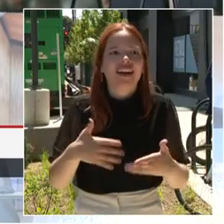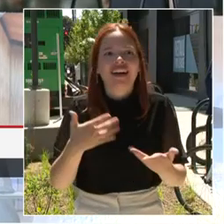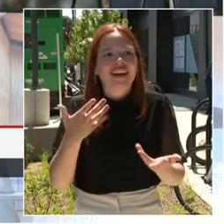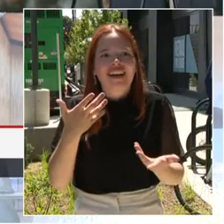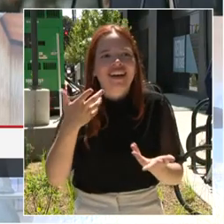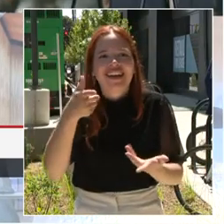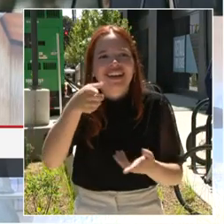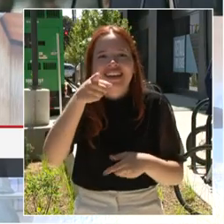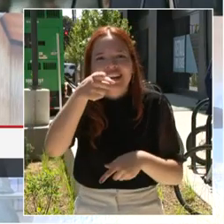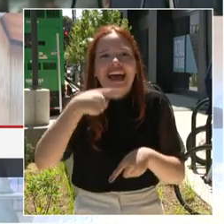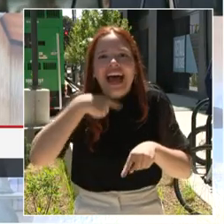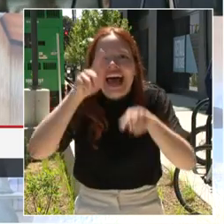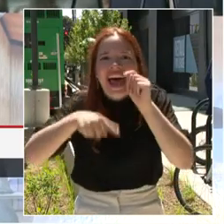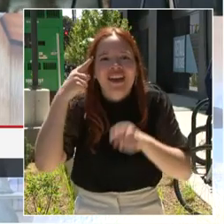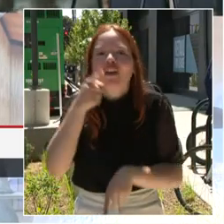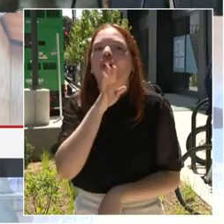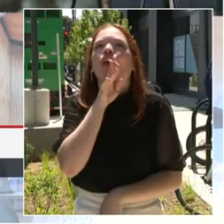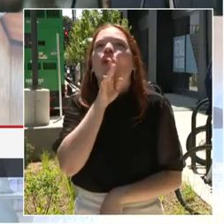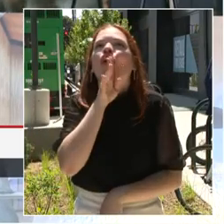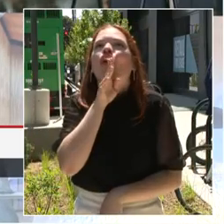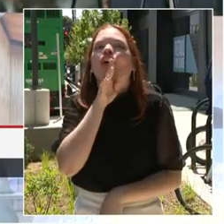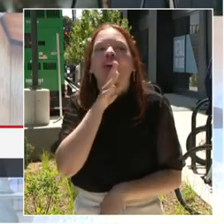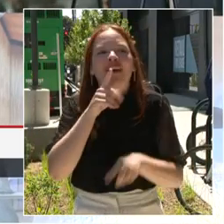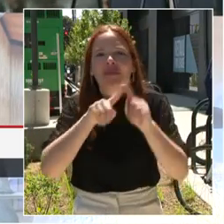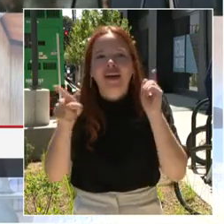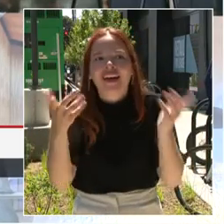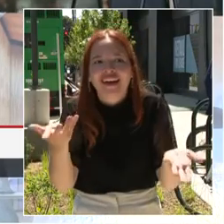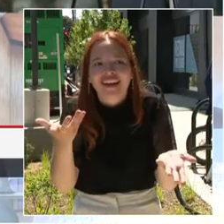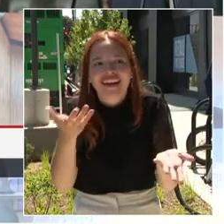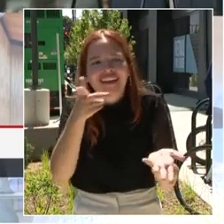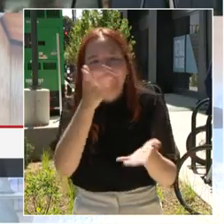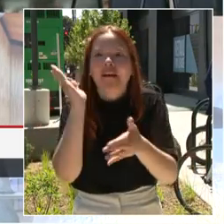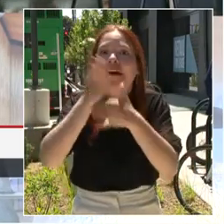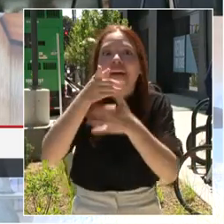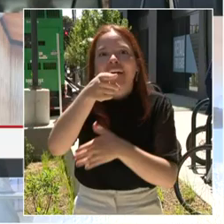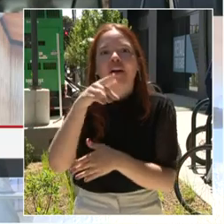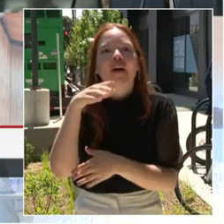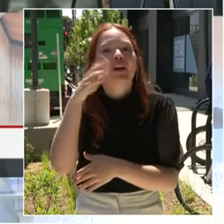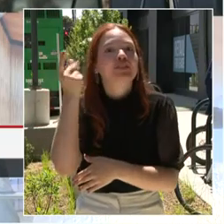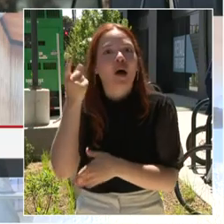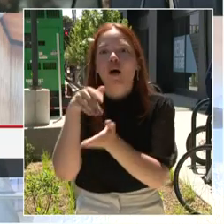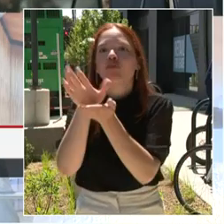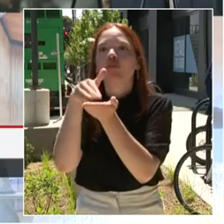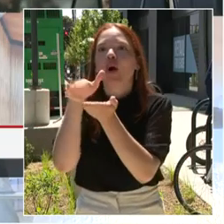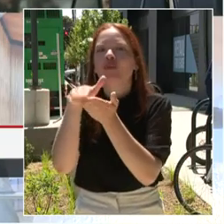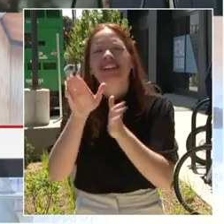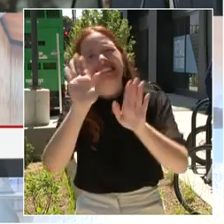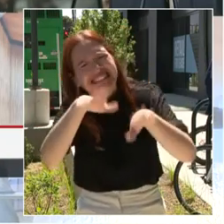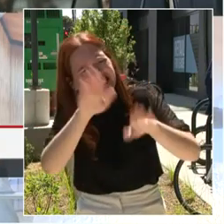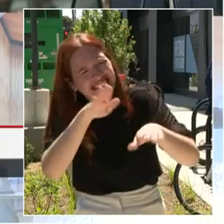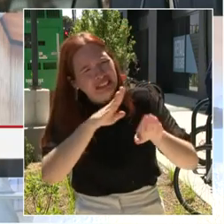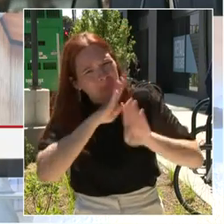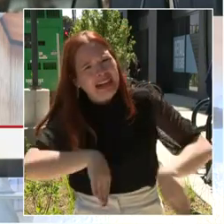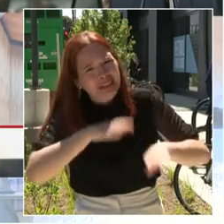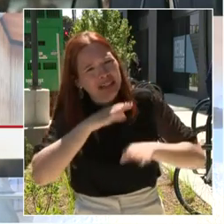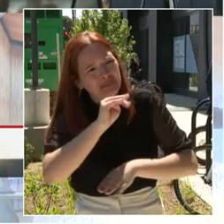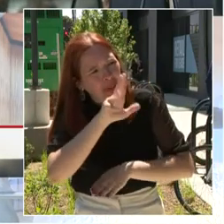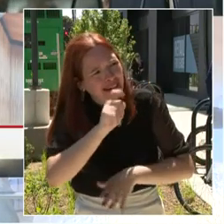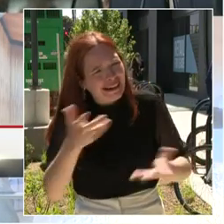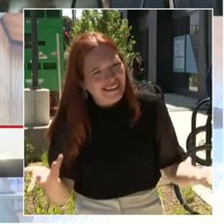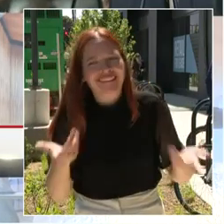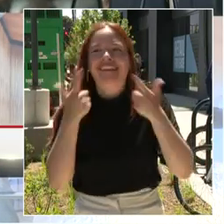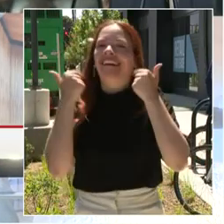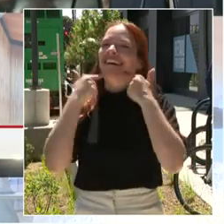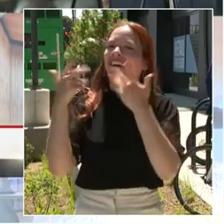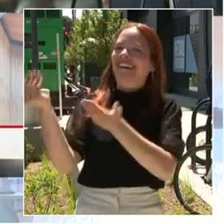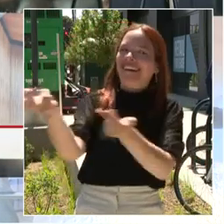But we got it done. And when we started construction in May of 21, the supply chain was out of whack, the contracting